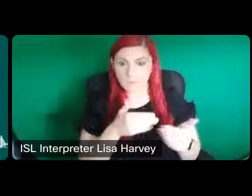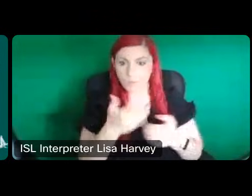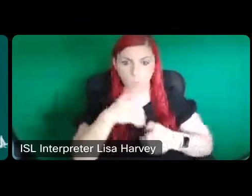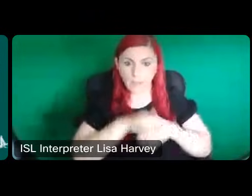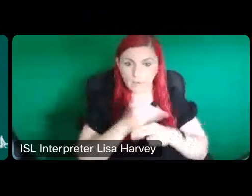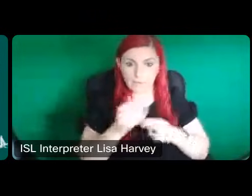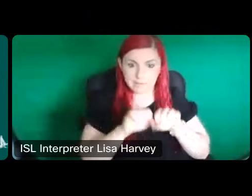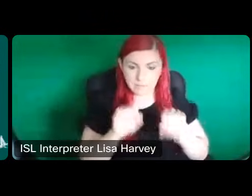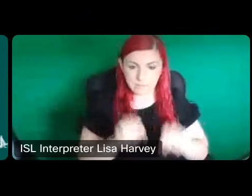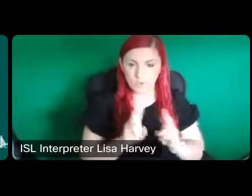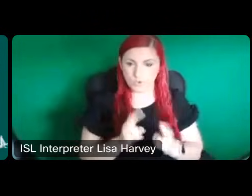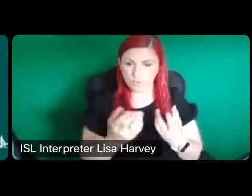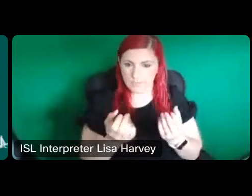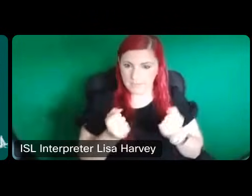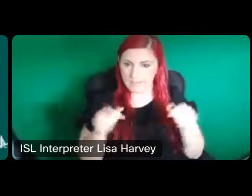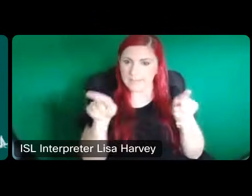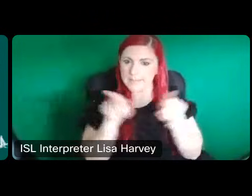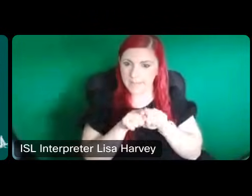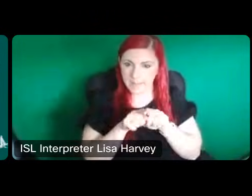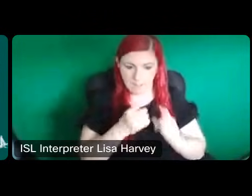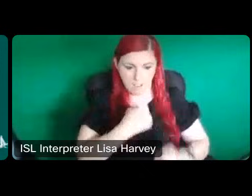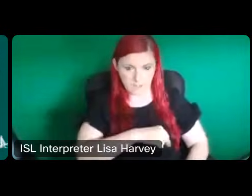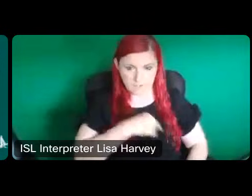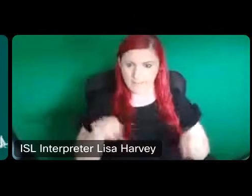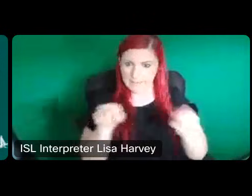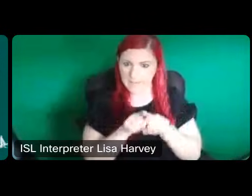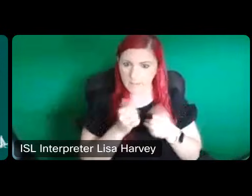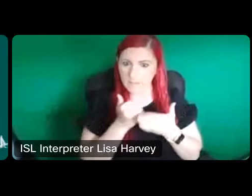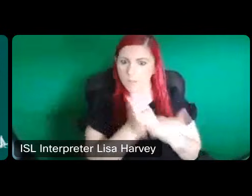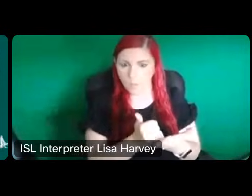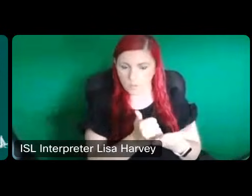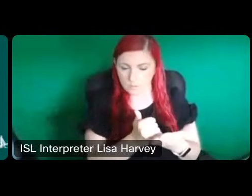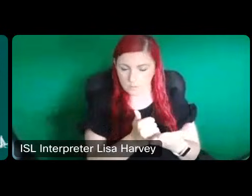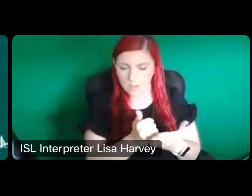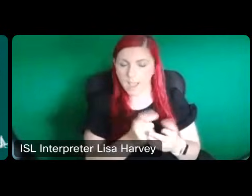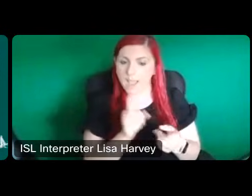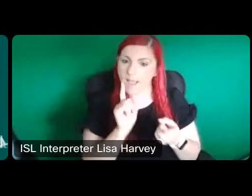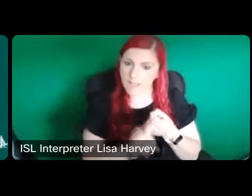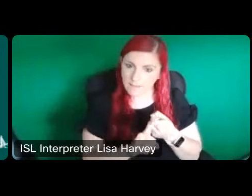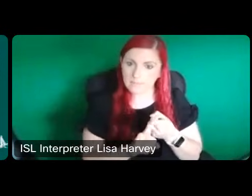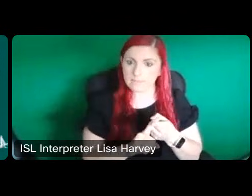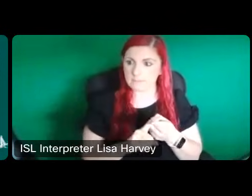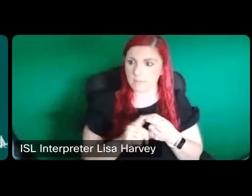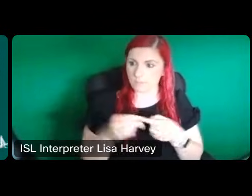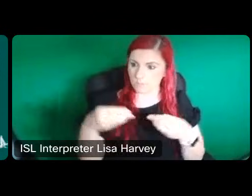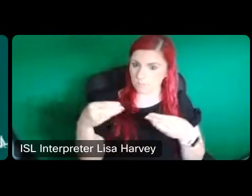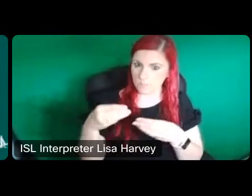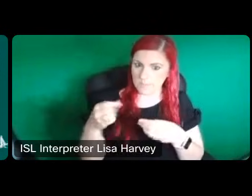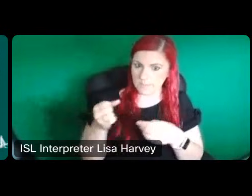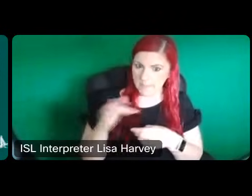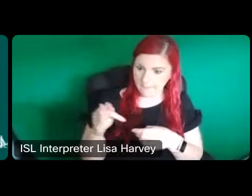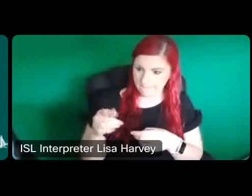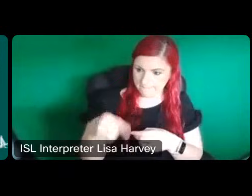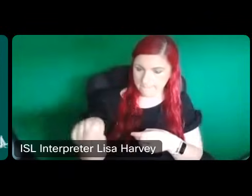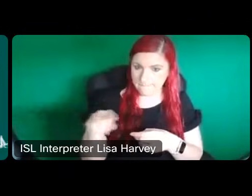should receive the same level of honesty and support. Equally, it provides assurance to staff. Staff